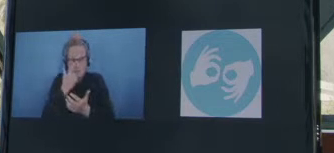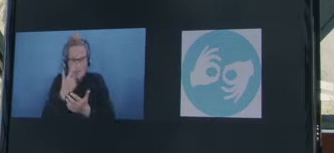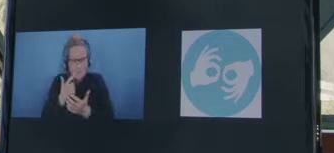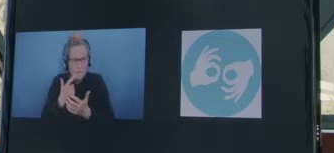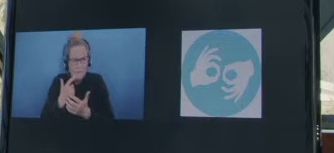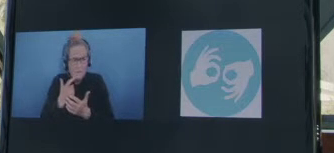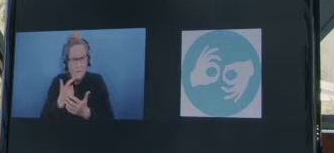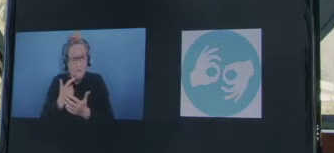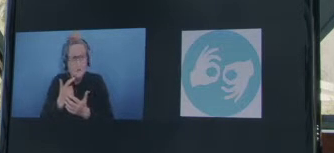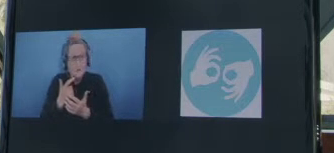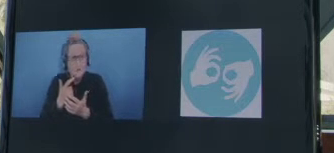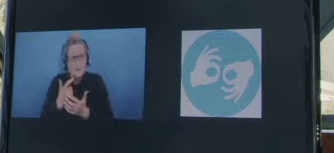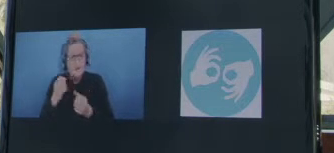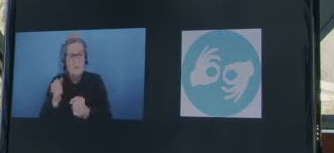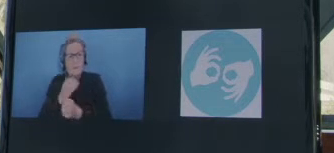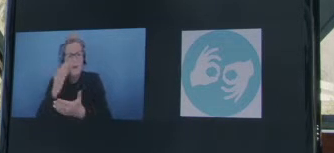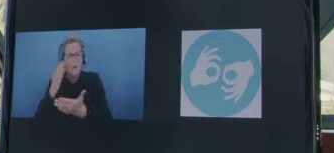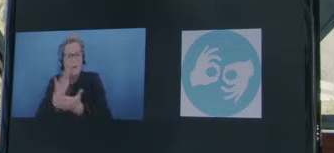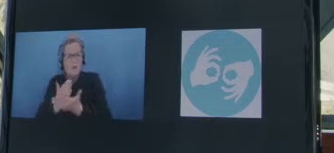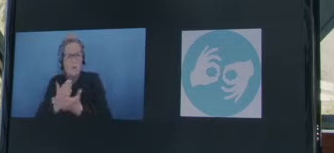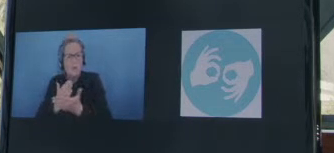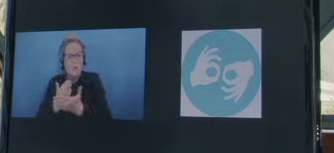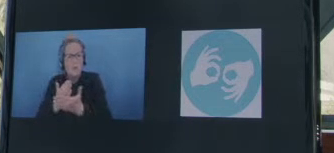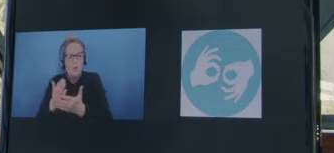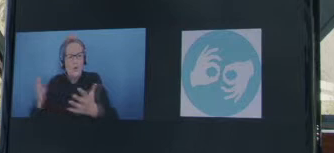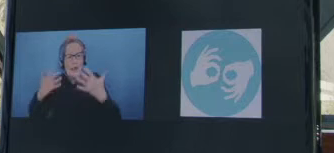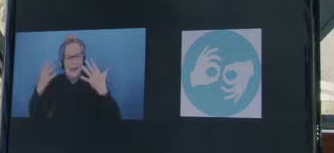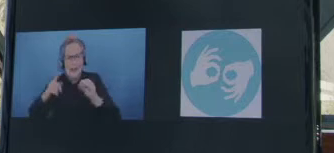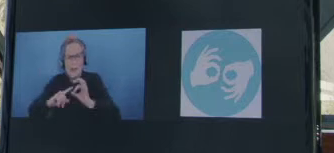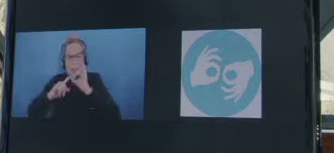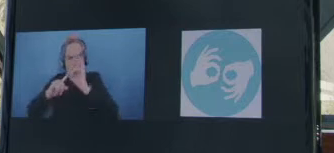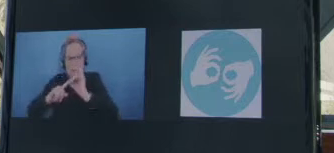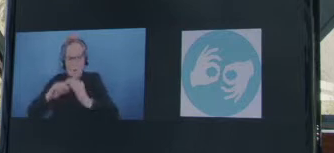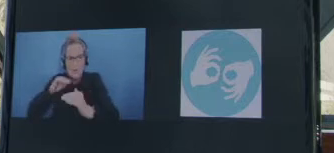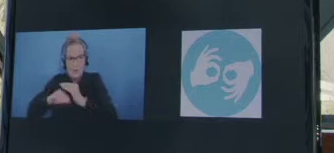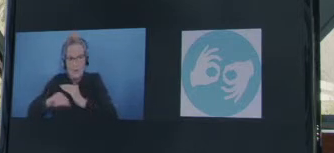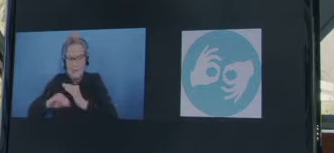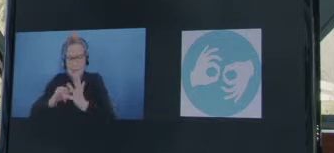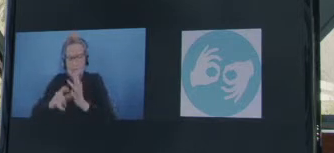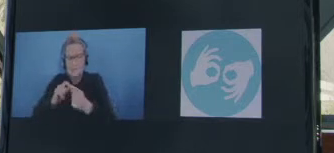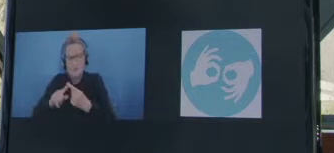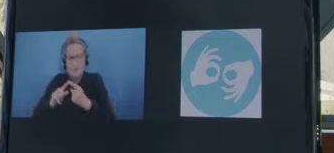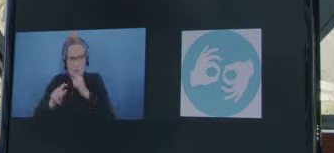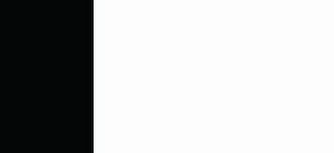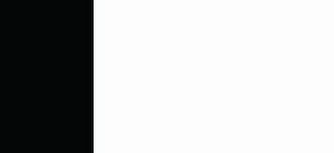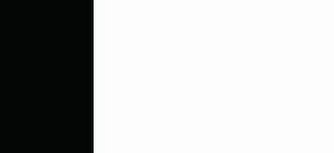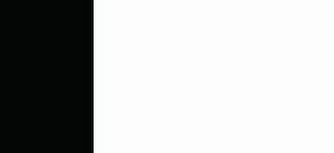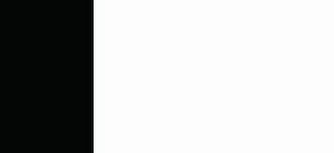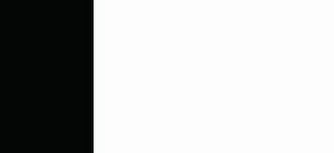good at ensuring air quality and sterile conditions on the inside, because that's what asbestos removal